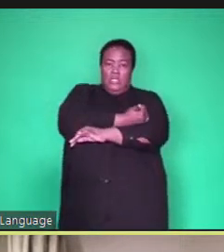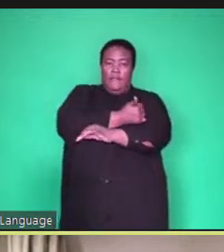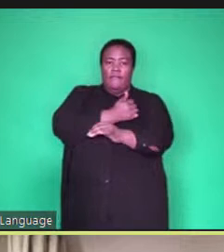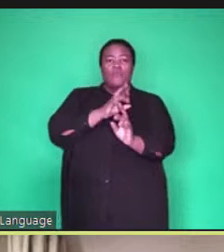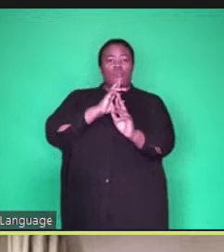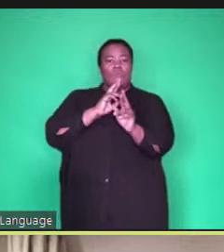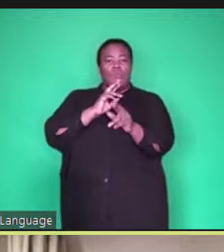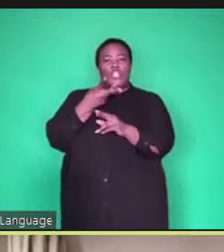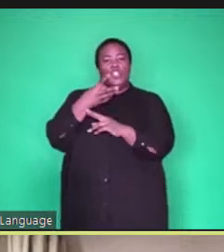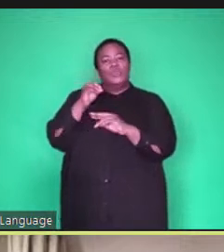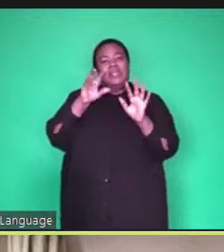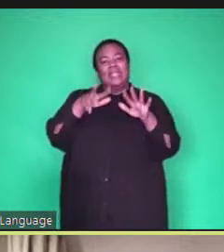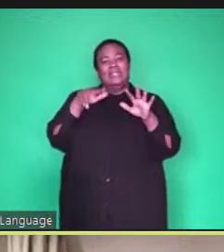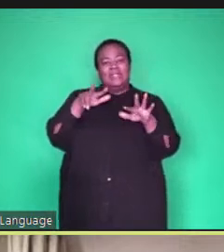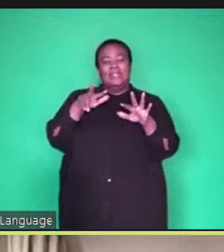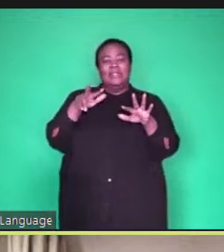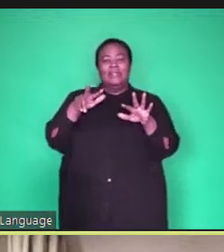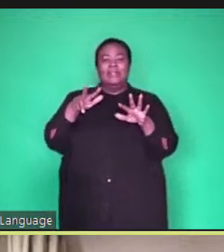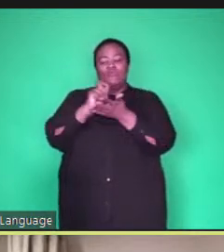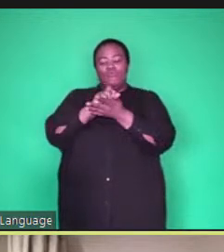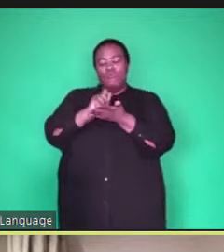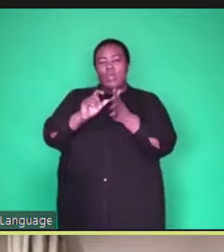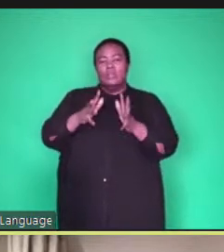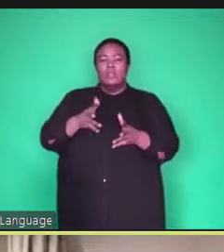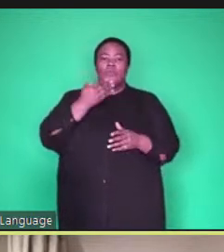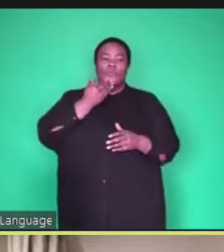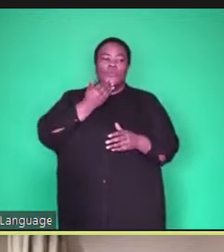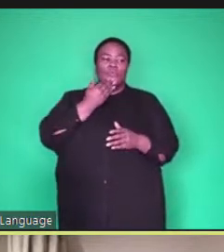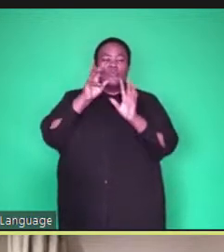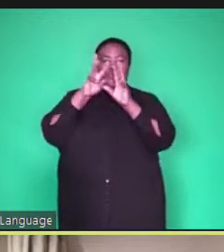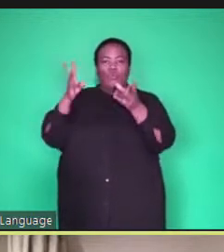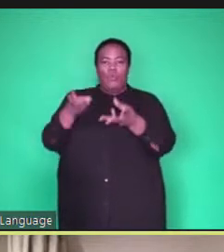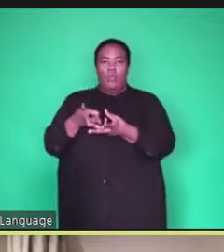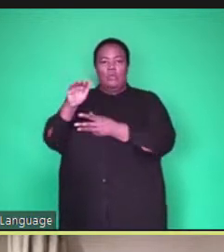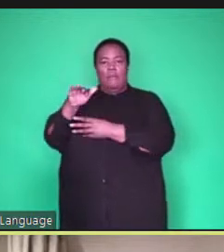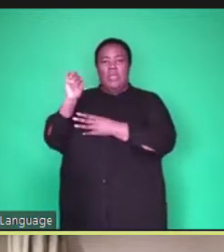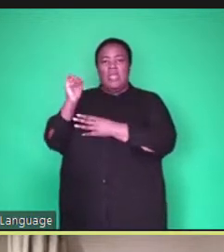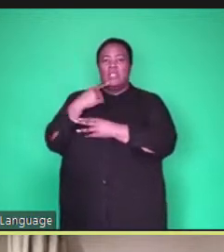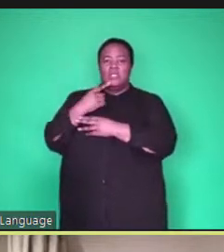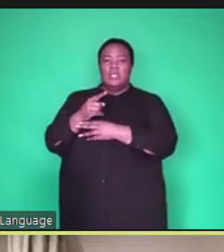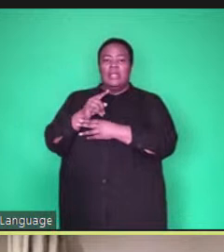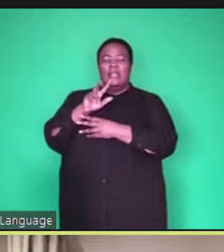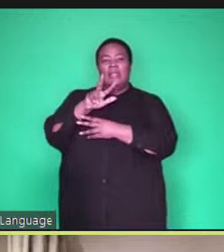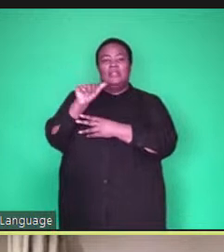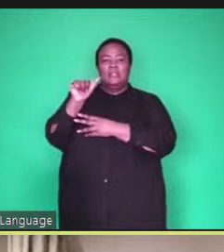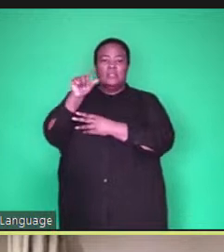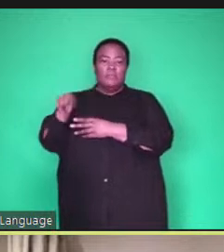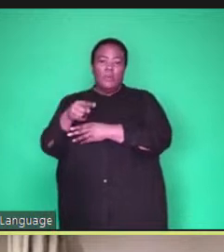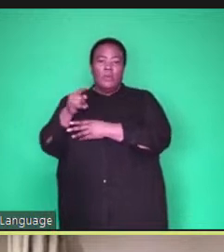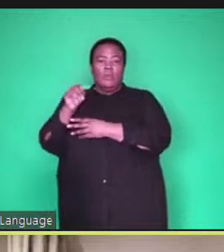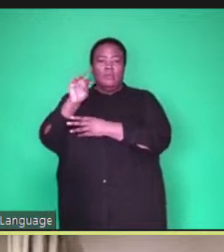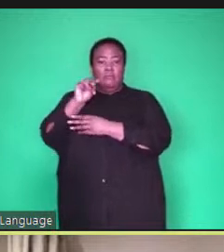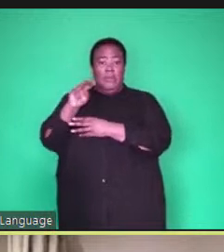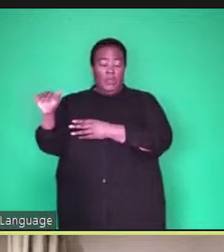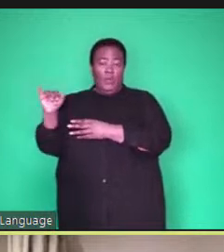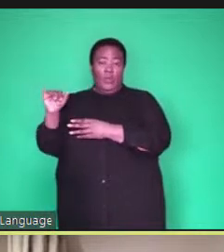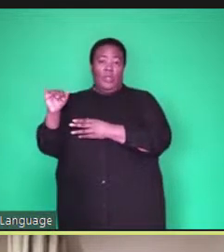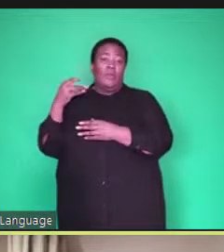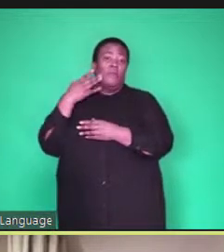was written by the World Bank, and it predicts 86 million climate migrants in sub-Saharan Africa by